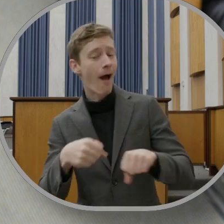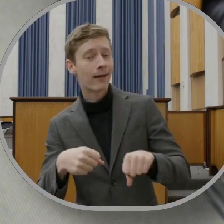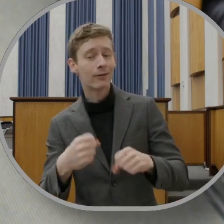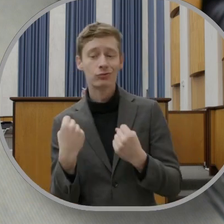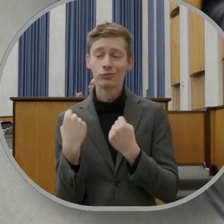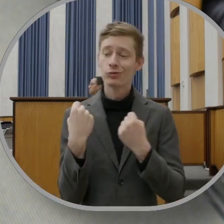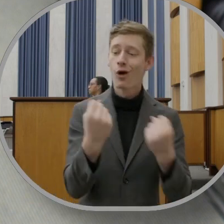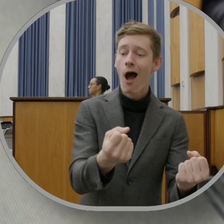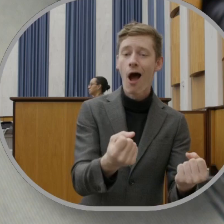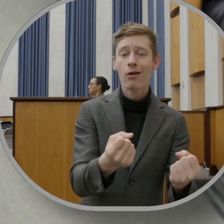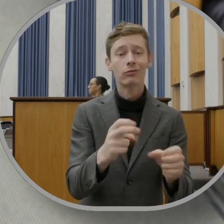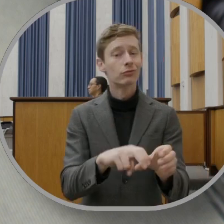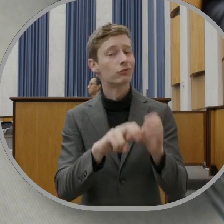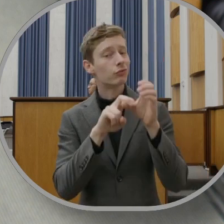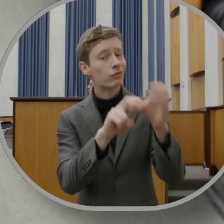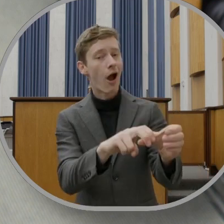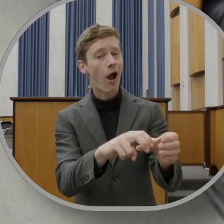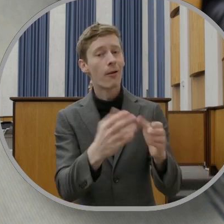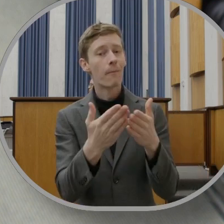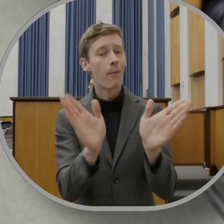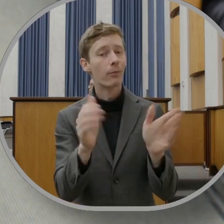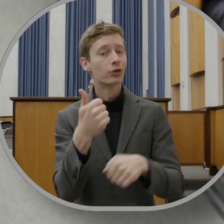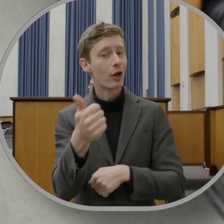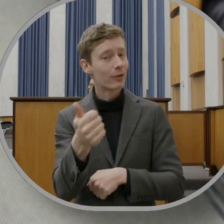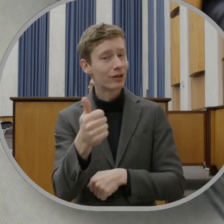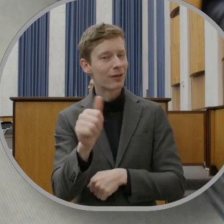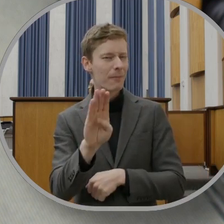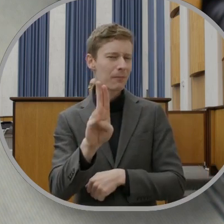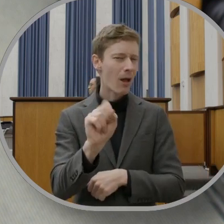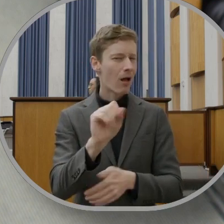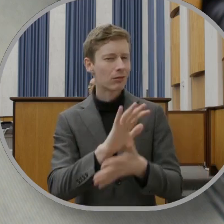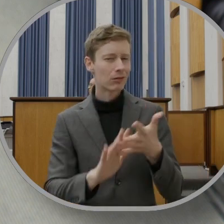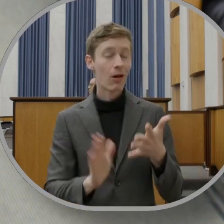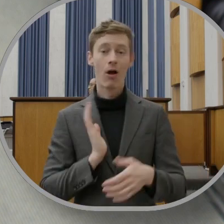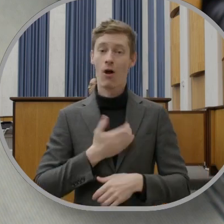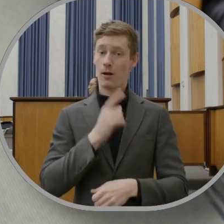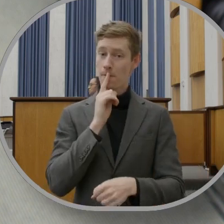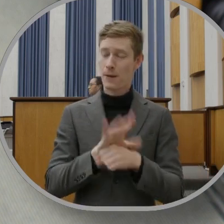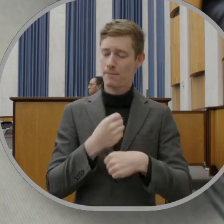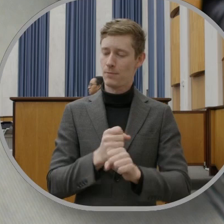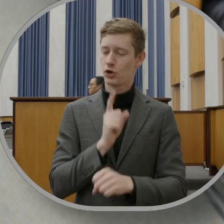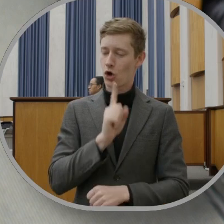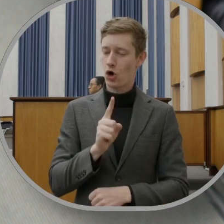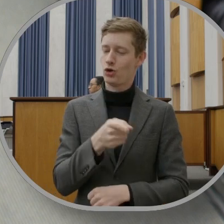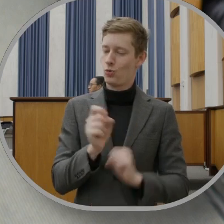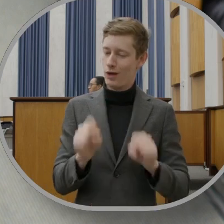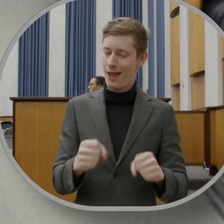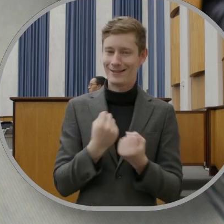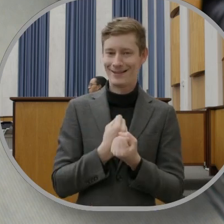or use public transportation, our commitment is to make sure that you can do it safely and